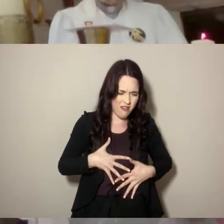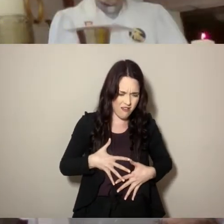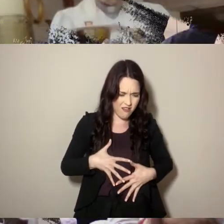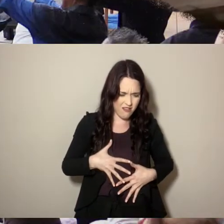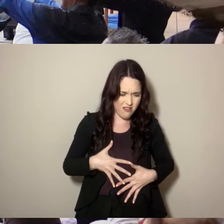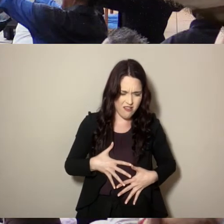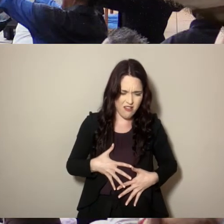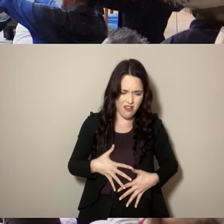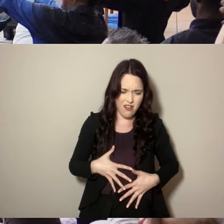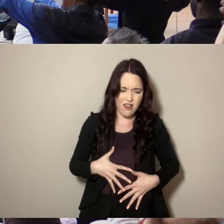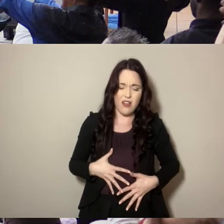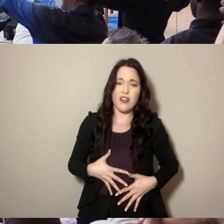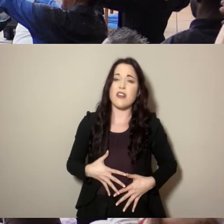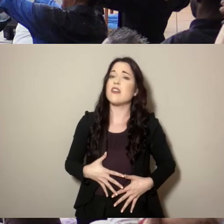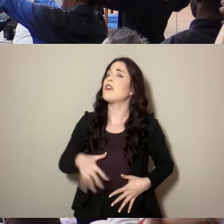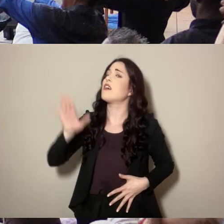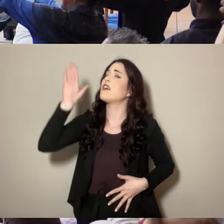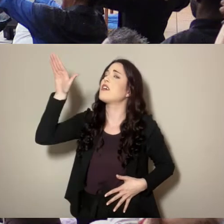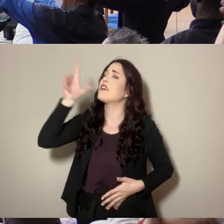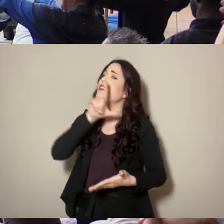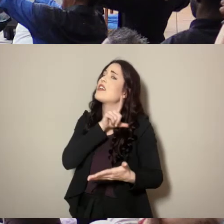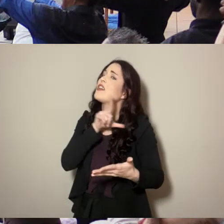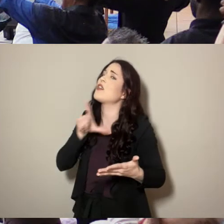deepen, Lord, with me